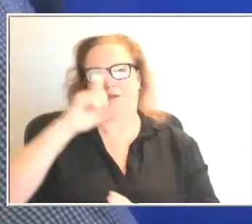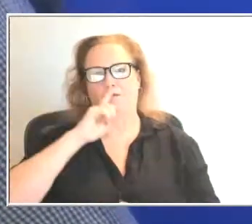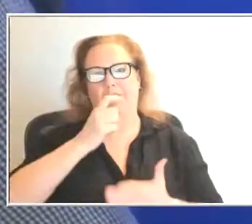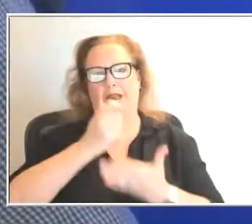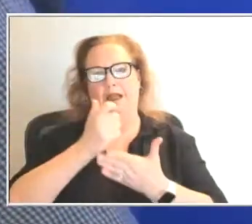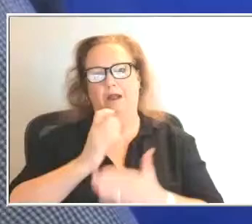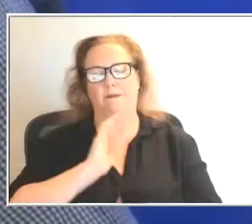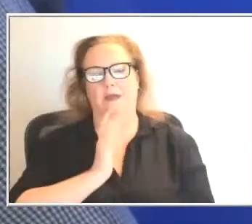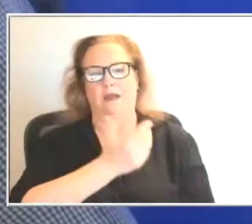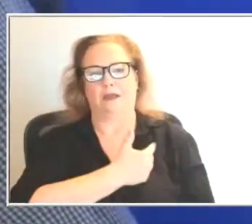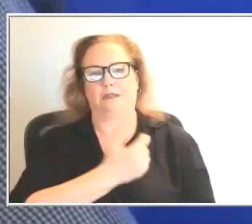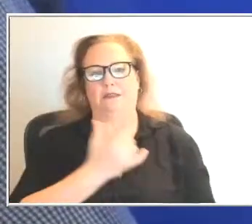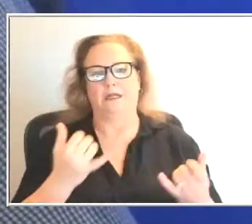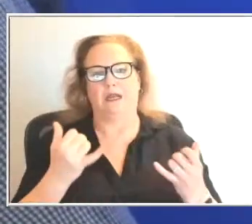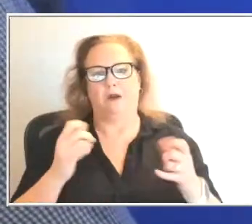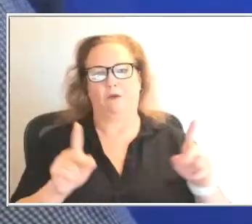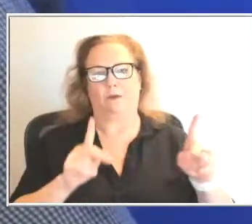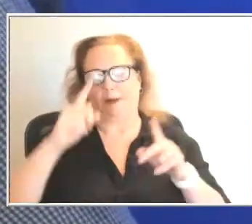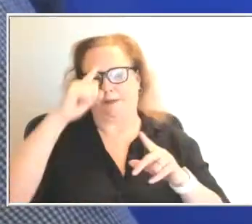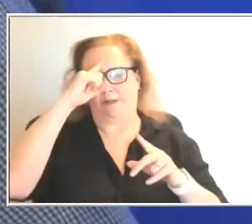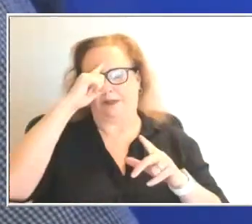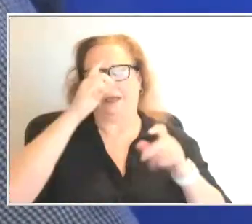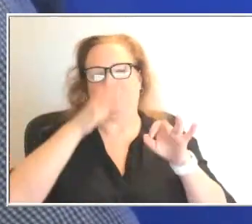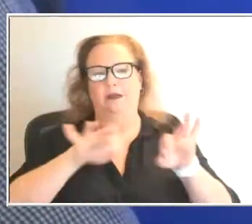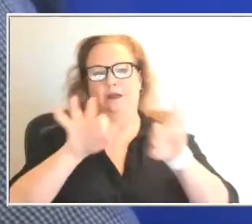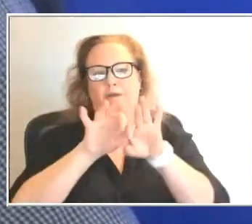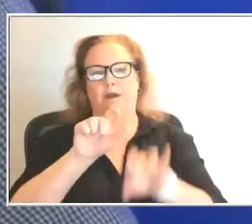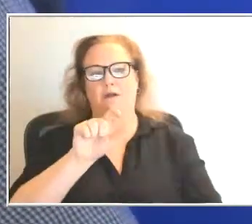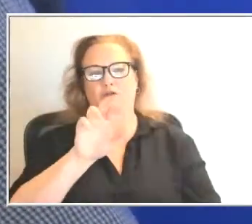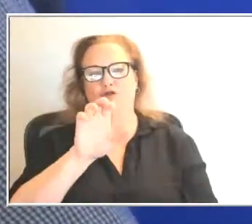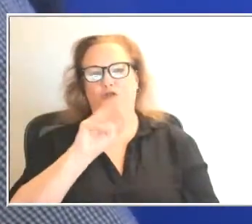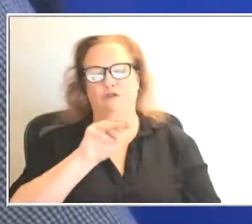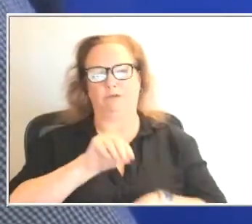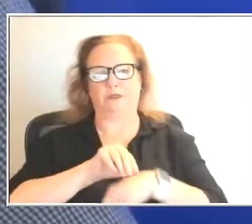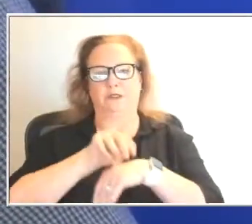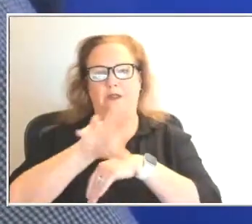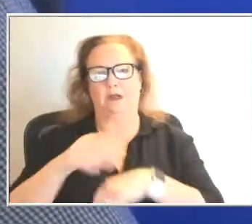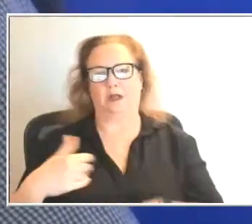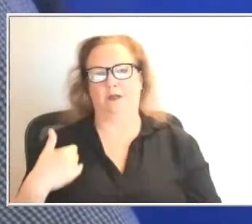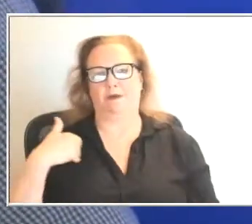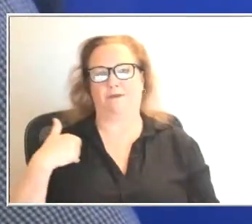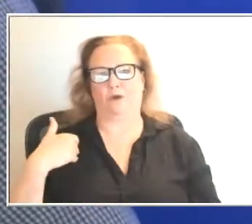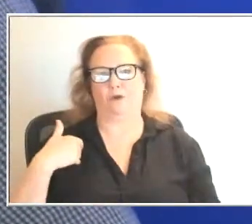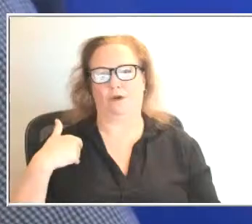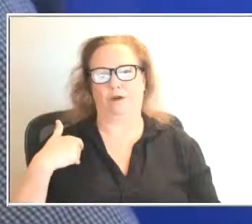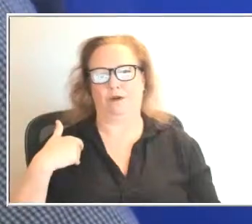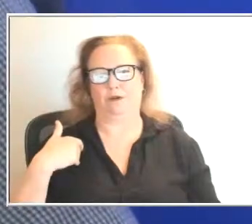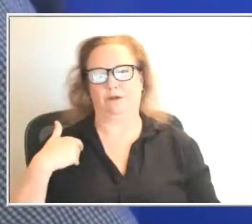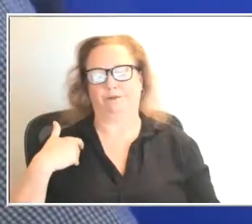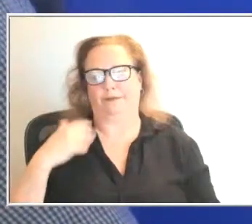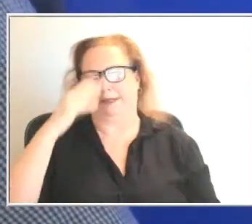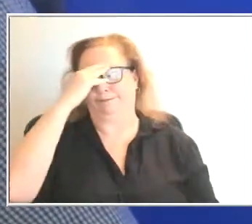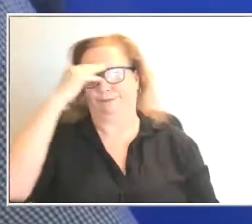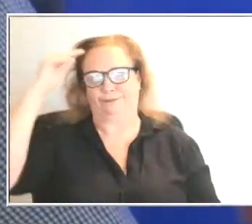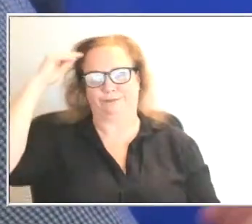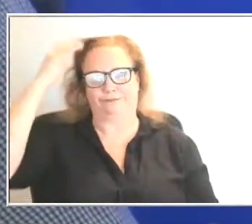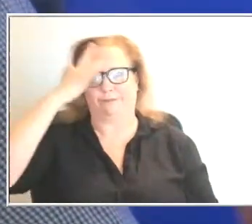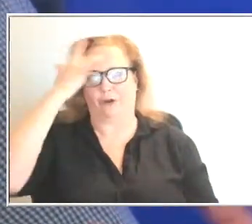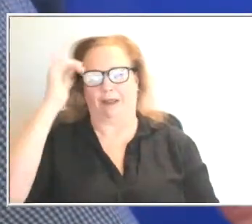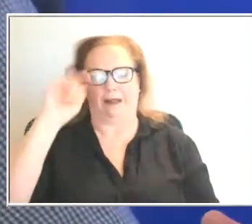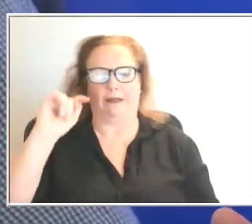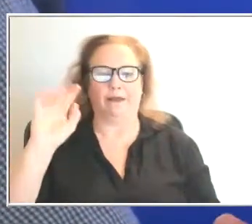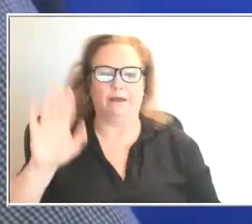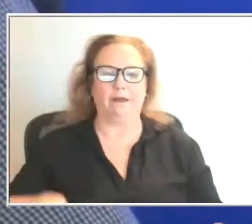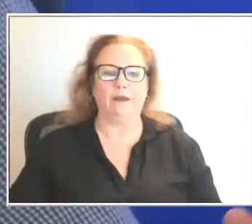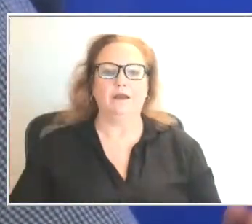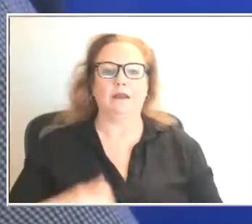where people are thinking critically about germ transmission, whereas before, it was kind of out of sight, out of mind. And I think now we